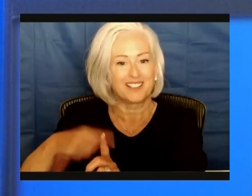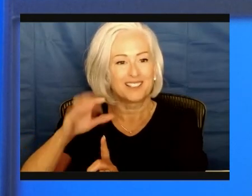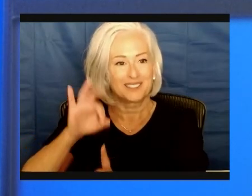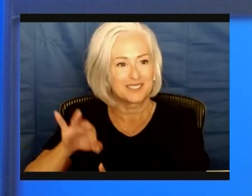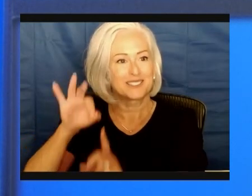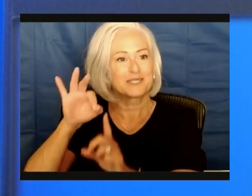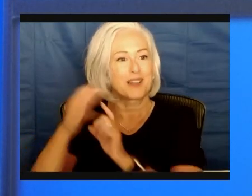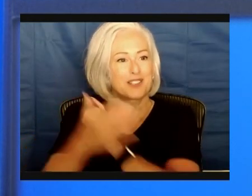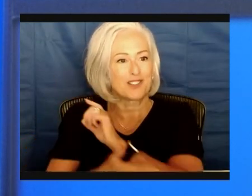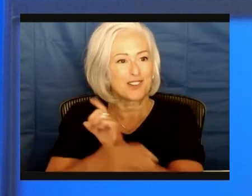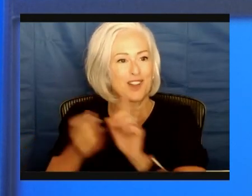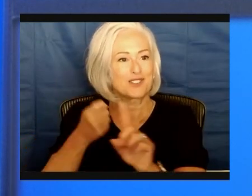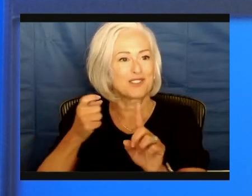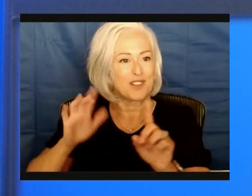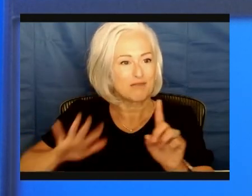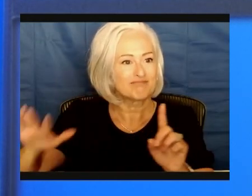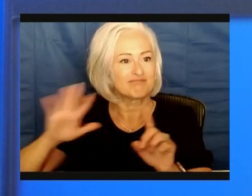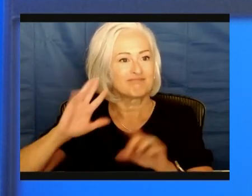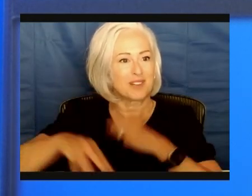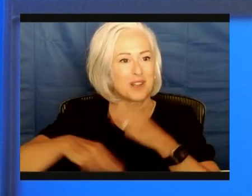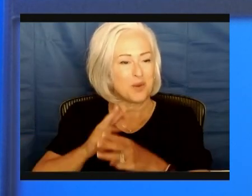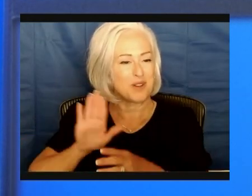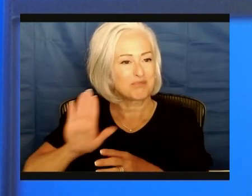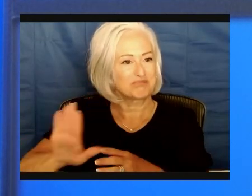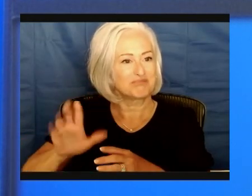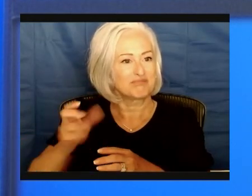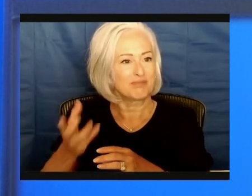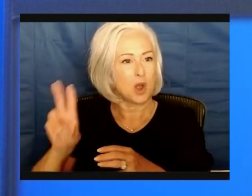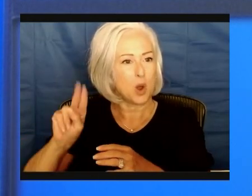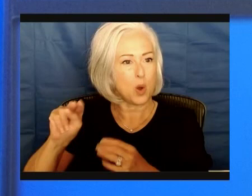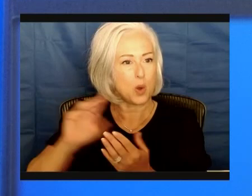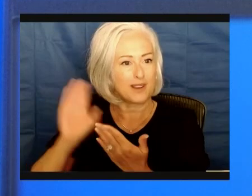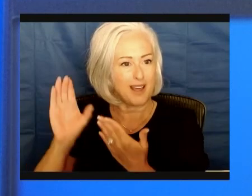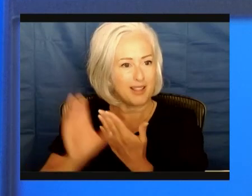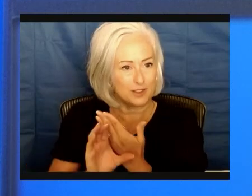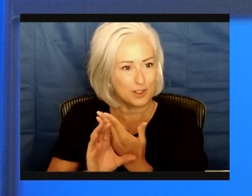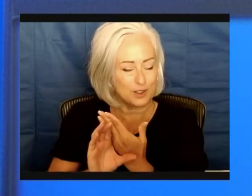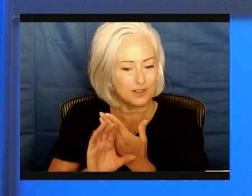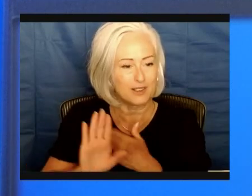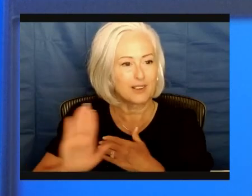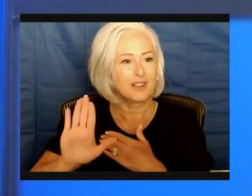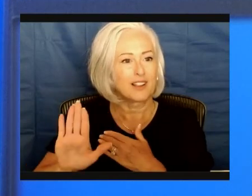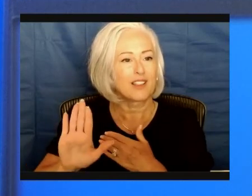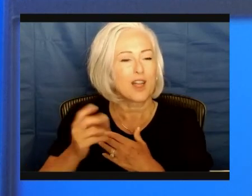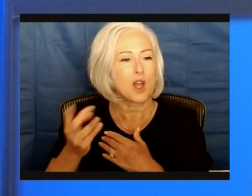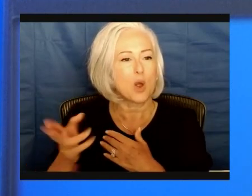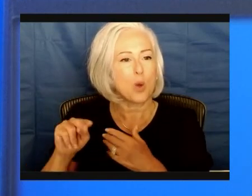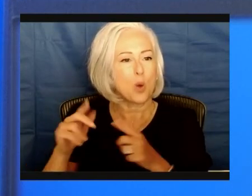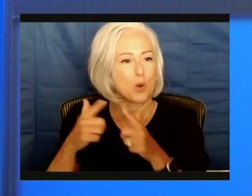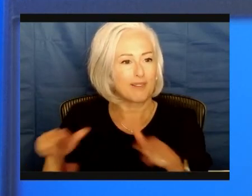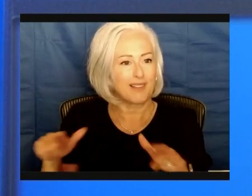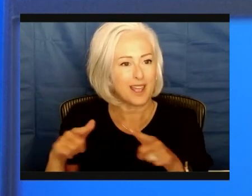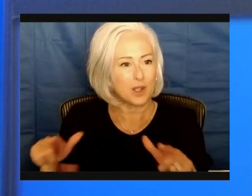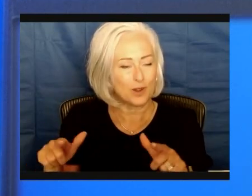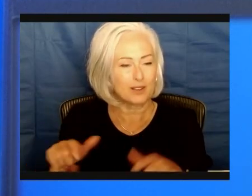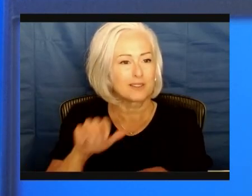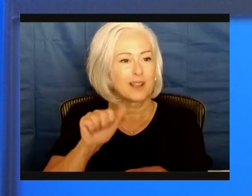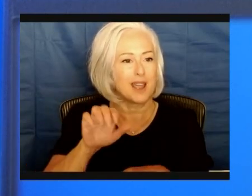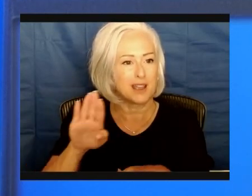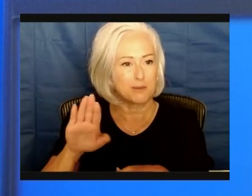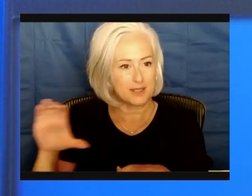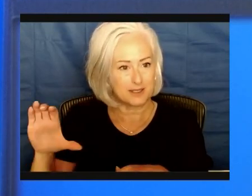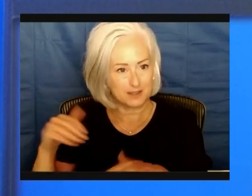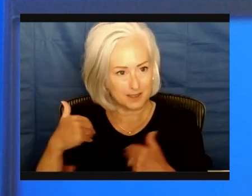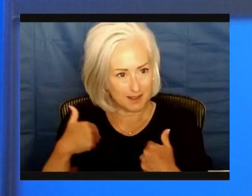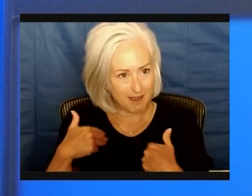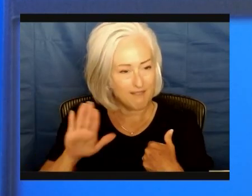calendar, and it's also we have also our own language and with our own alphabets. And it is one